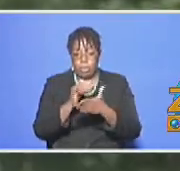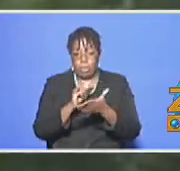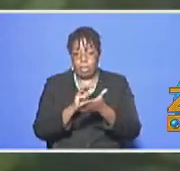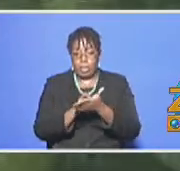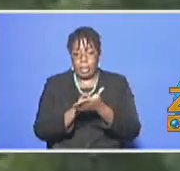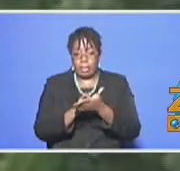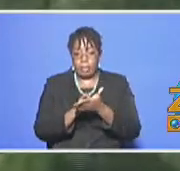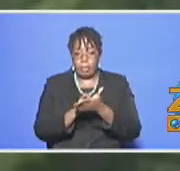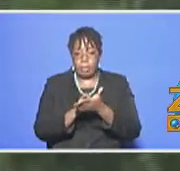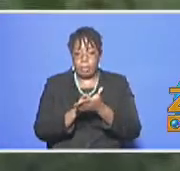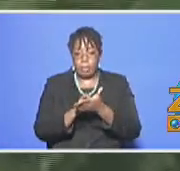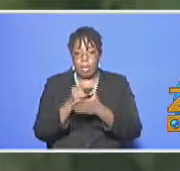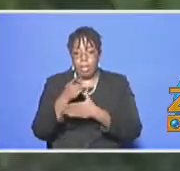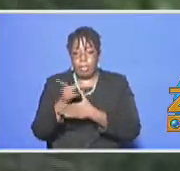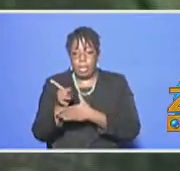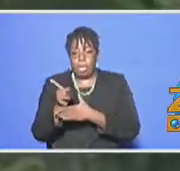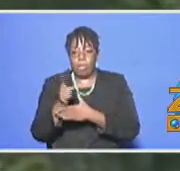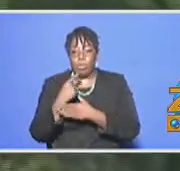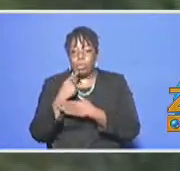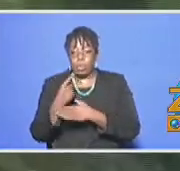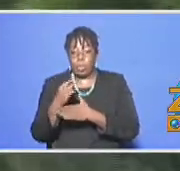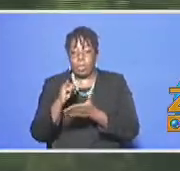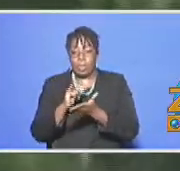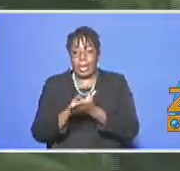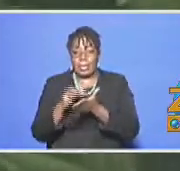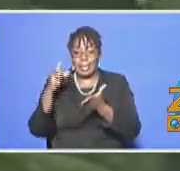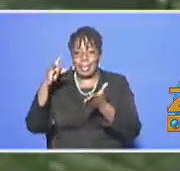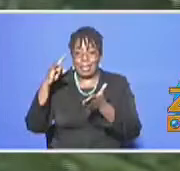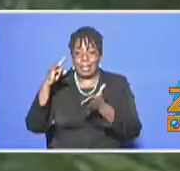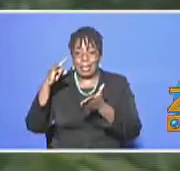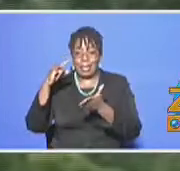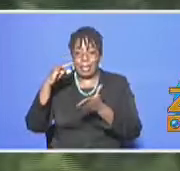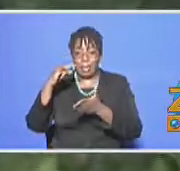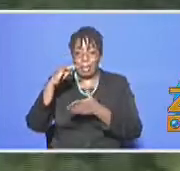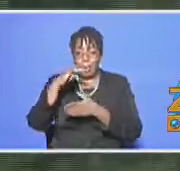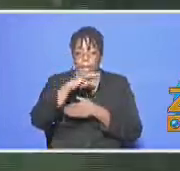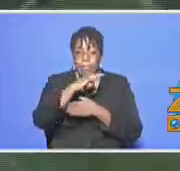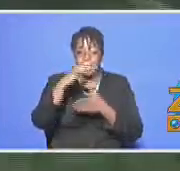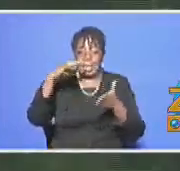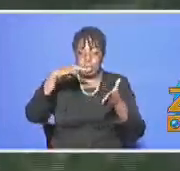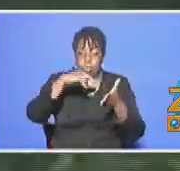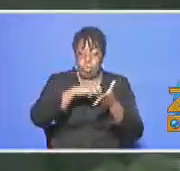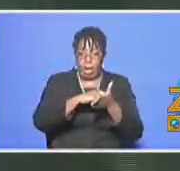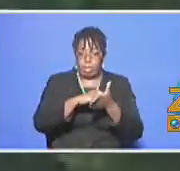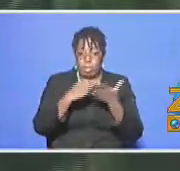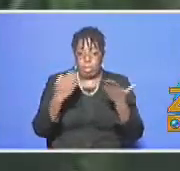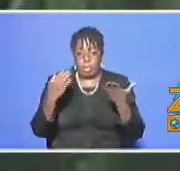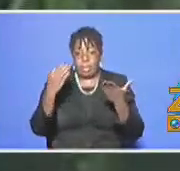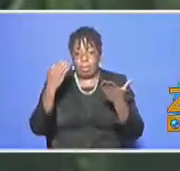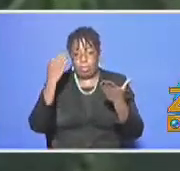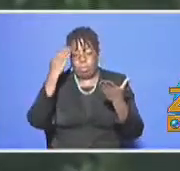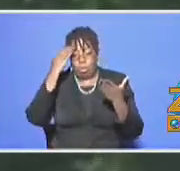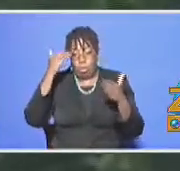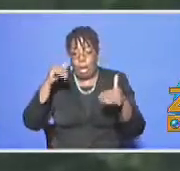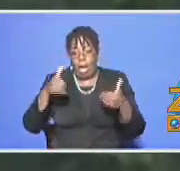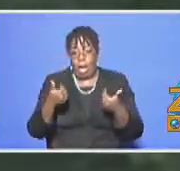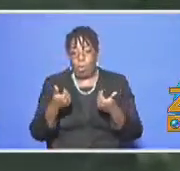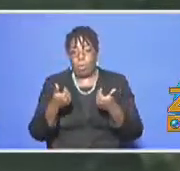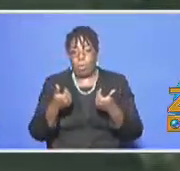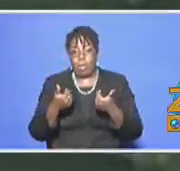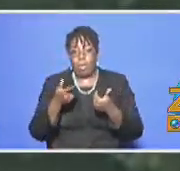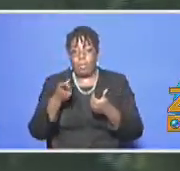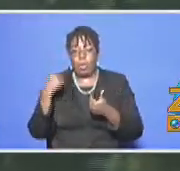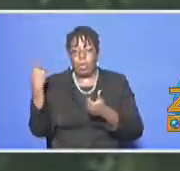they were told that the aircraft had crashed, and they don't know how because they were the only ones that authorized to fly